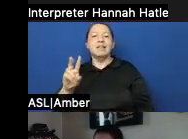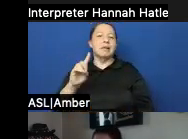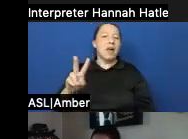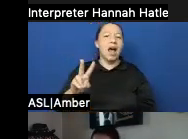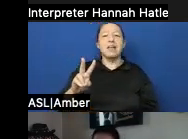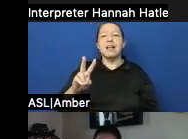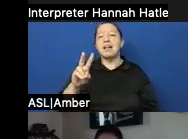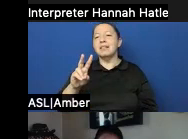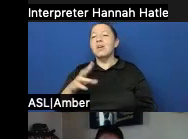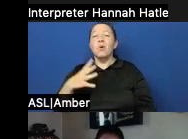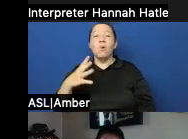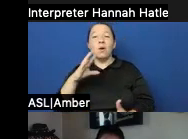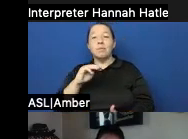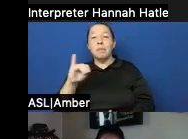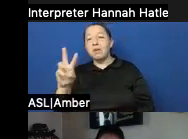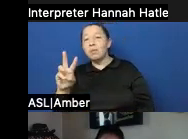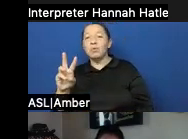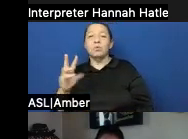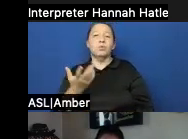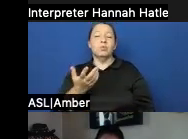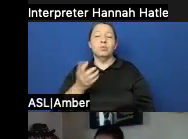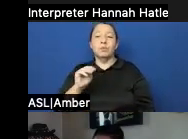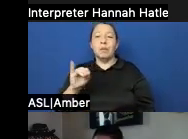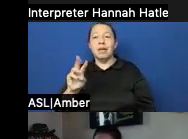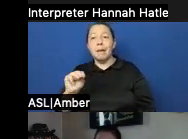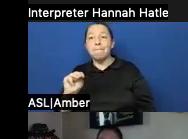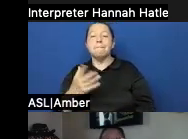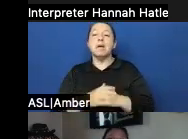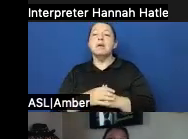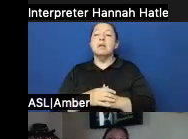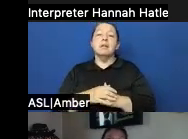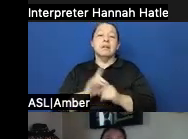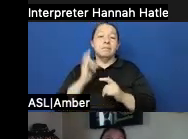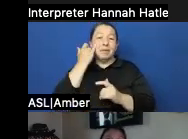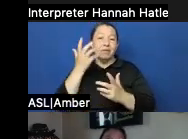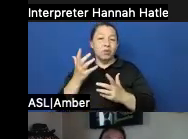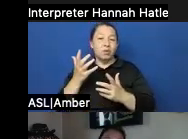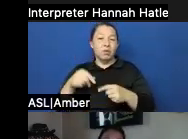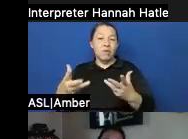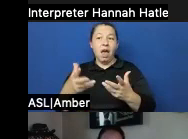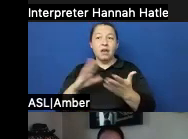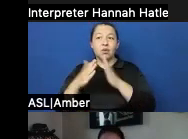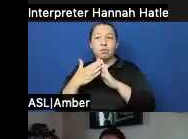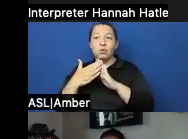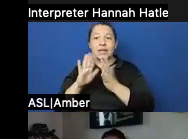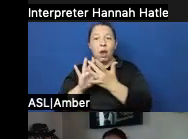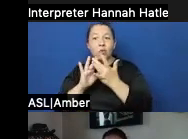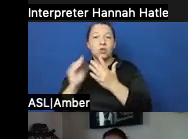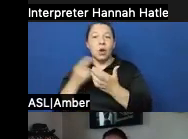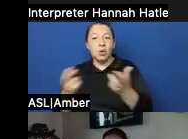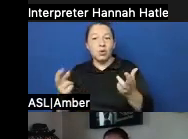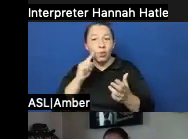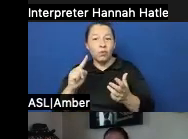you going to provide community outreach and resources for substance abuse? Have a